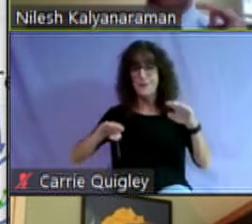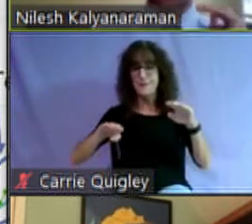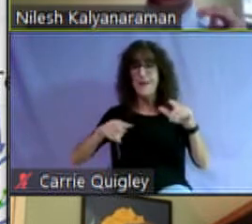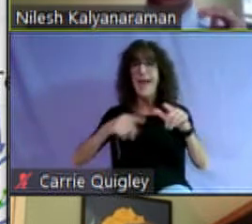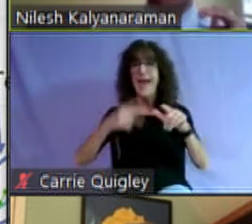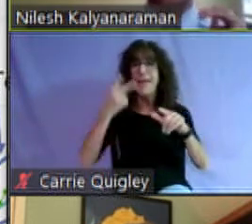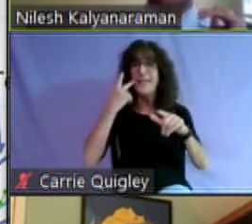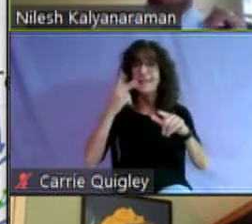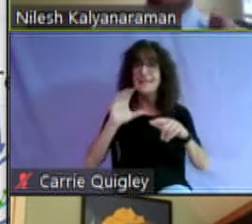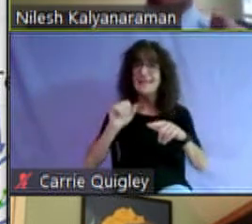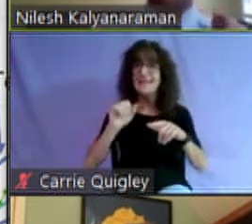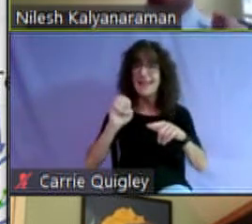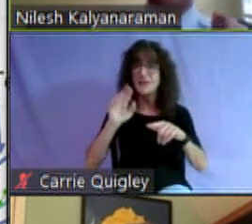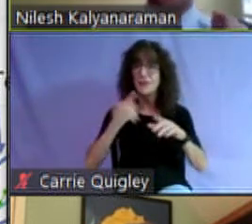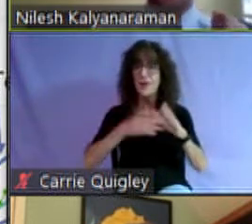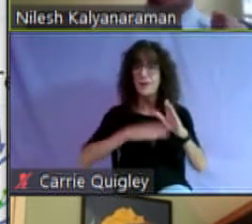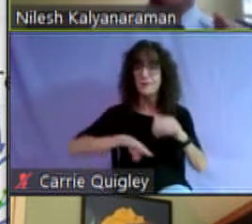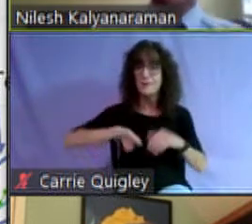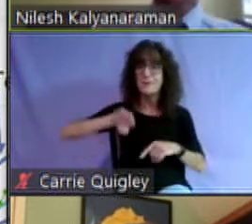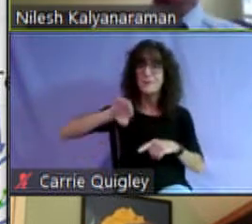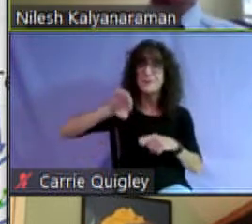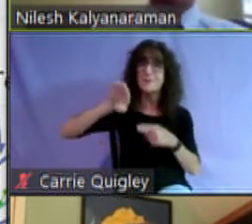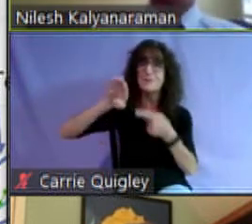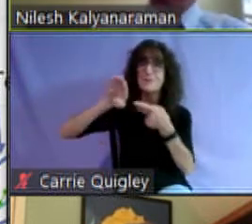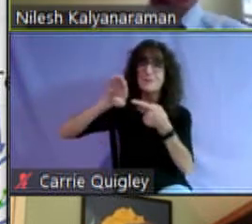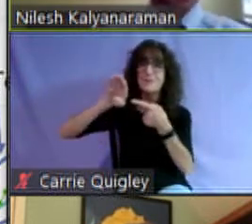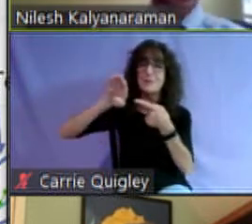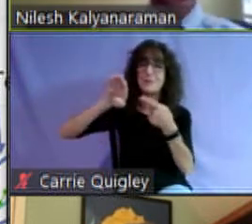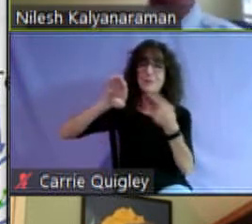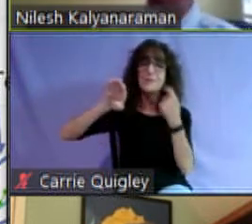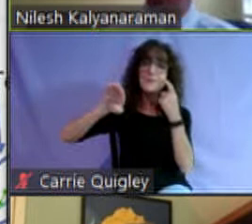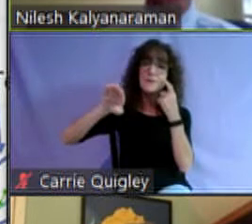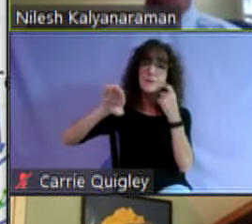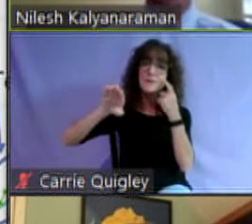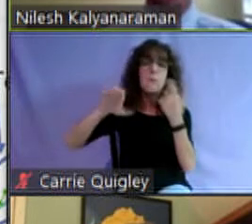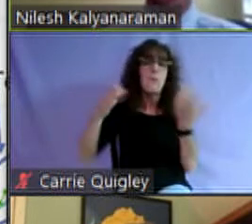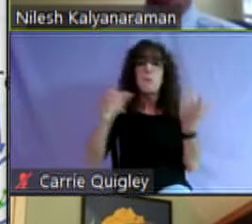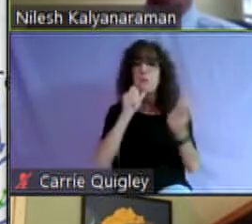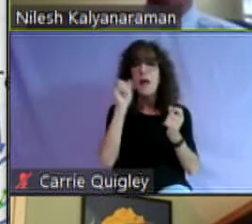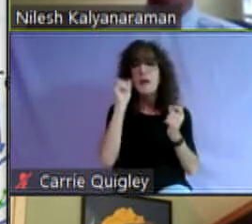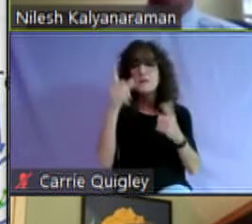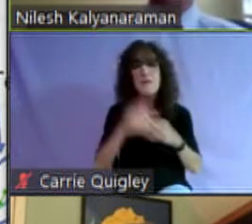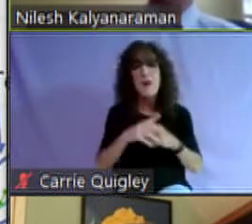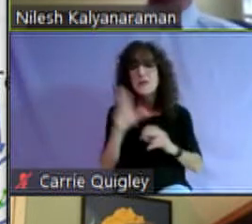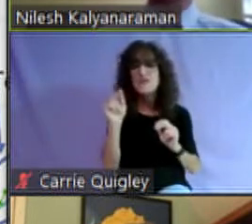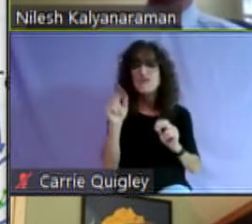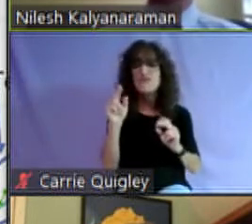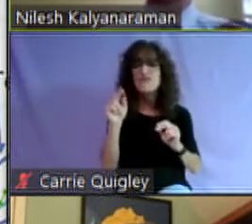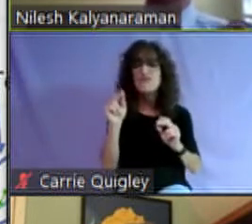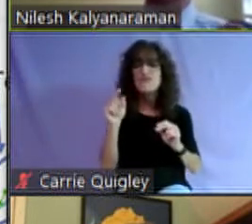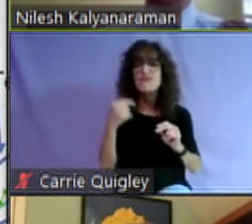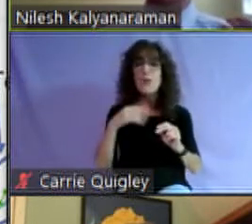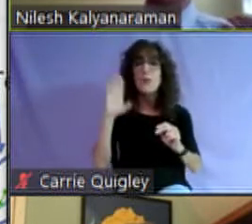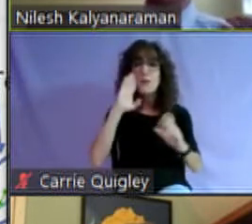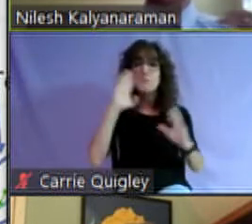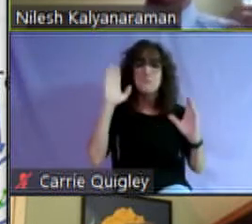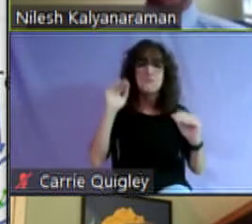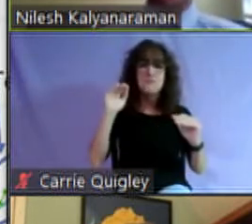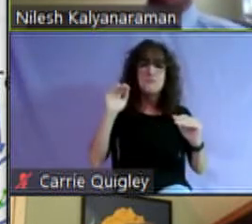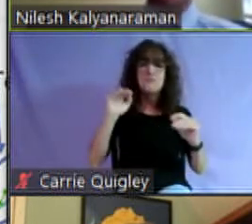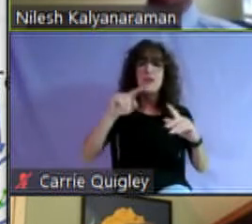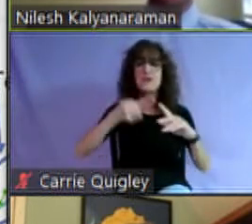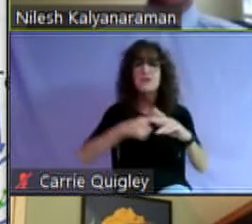rate increase. And that's honestly, it's not surprising. We knew that when we started